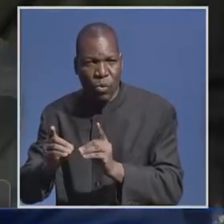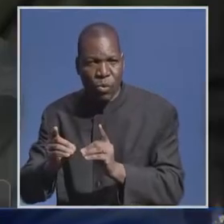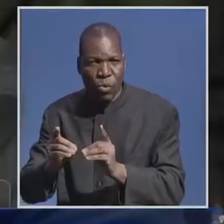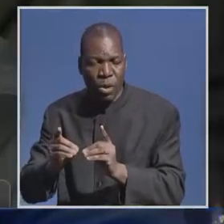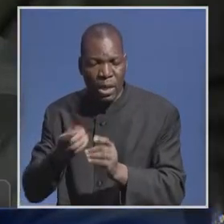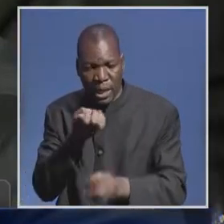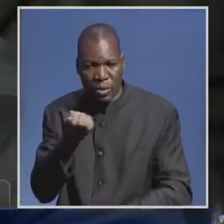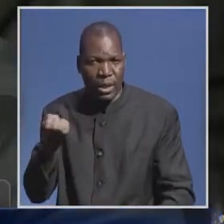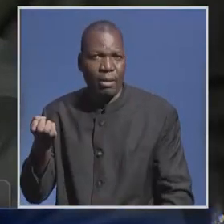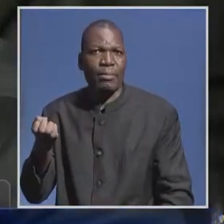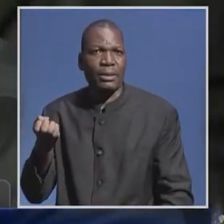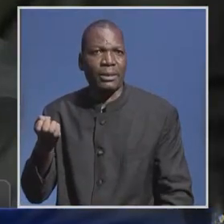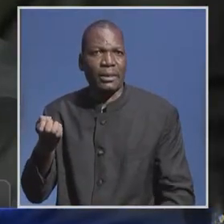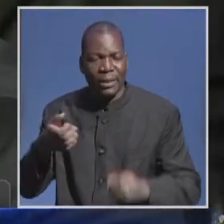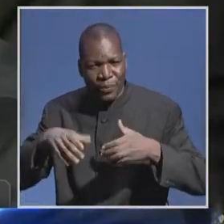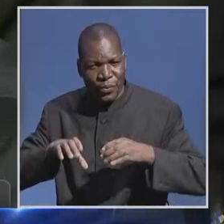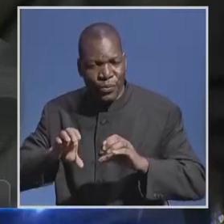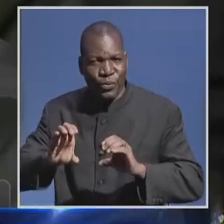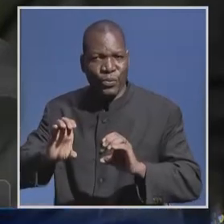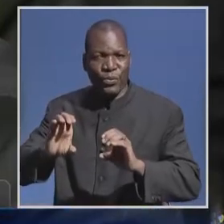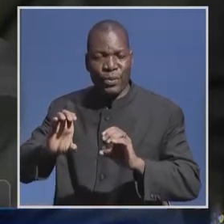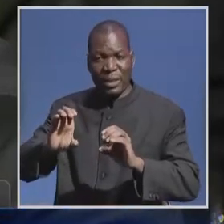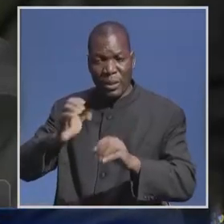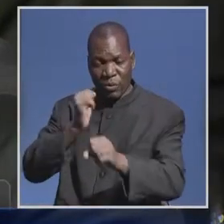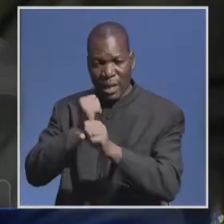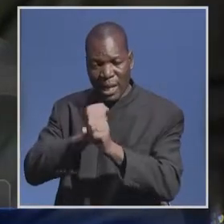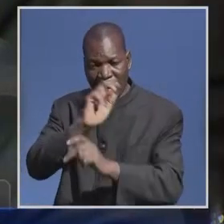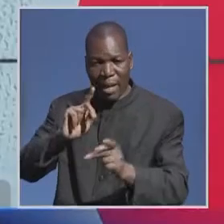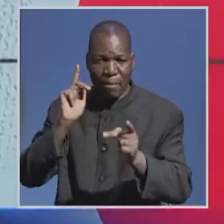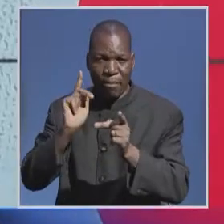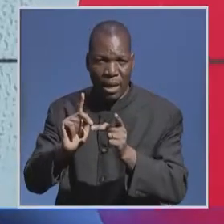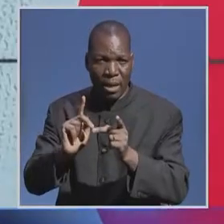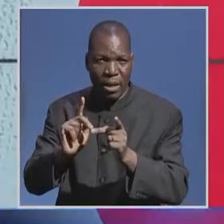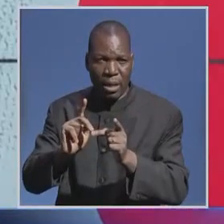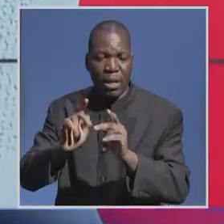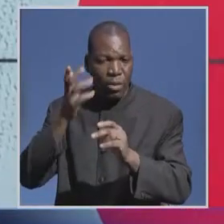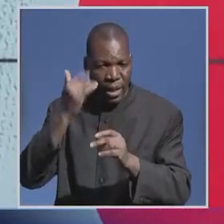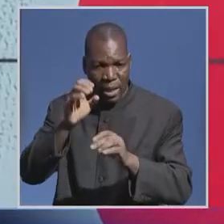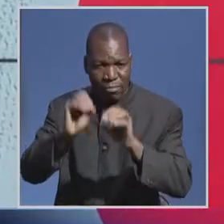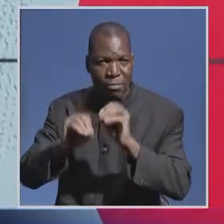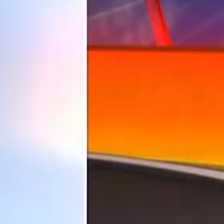that equipment has continued to serve the purpose for which it was installed.